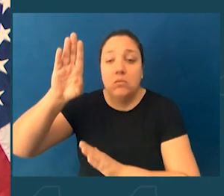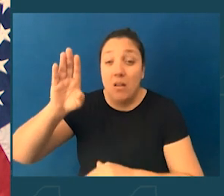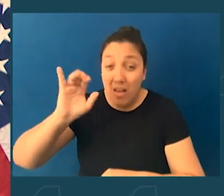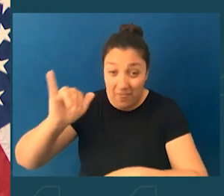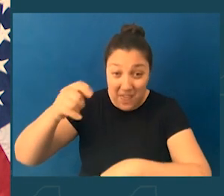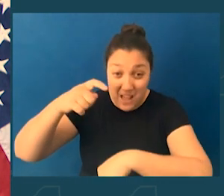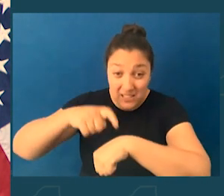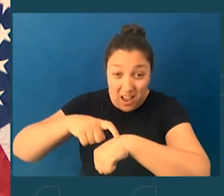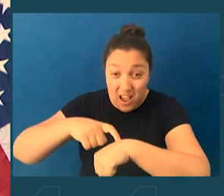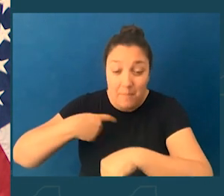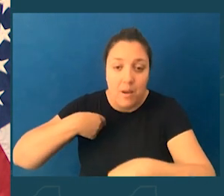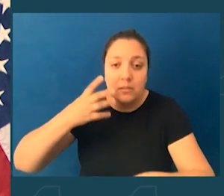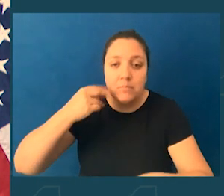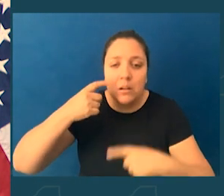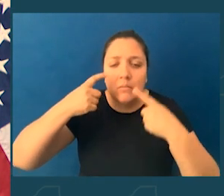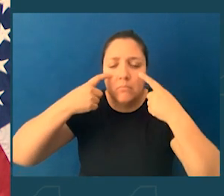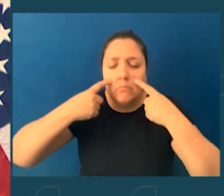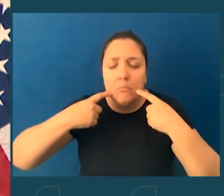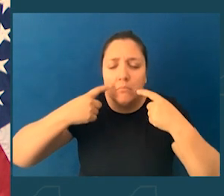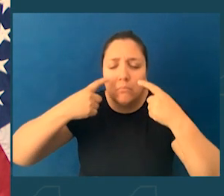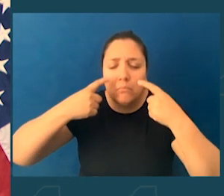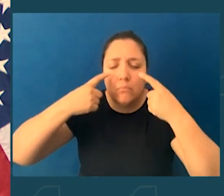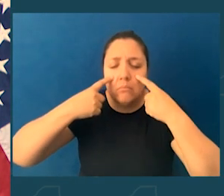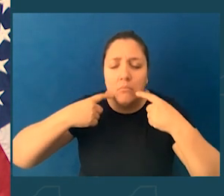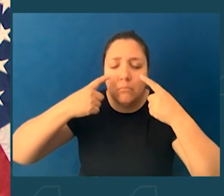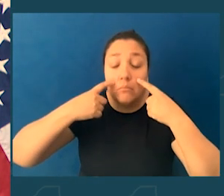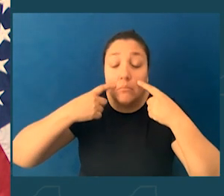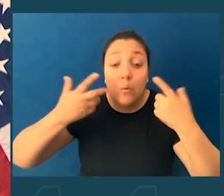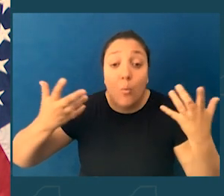appreciation, tears of gratitude,